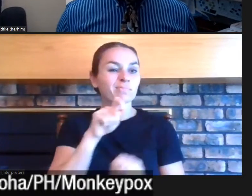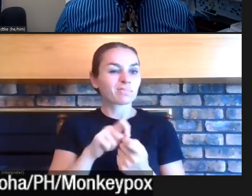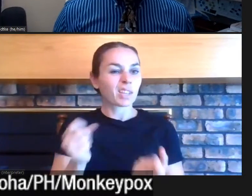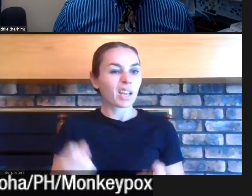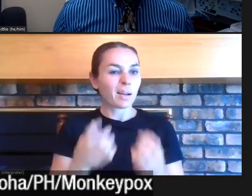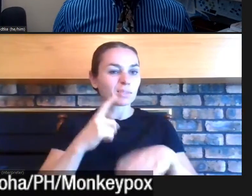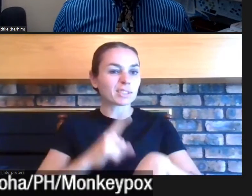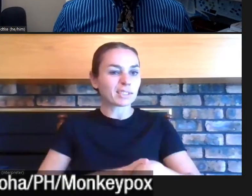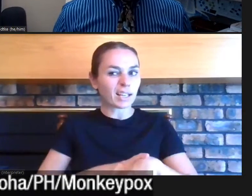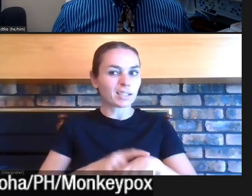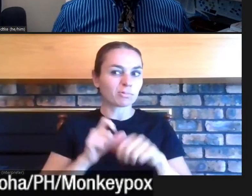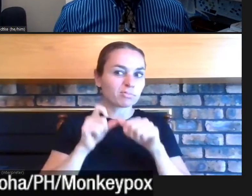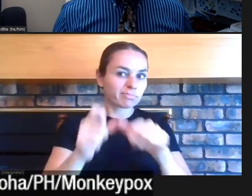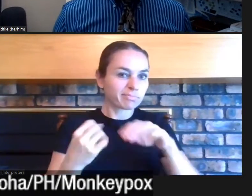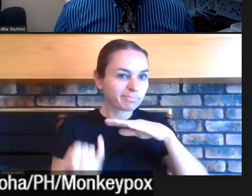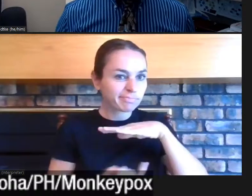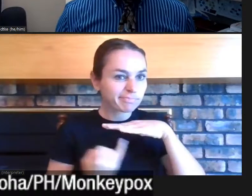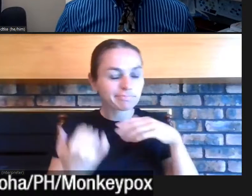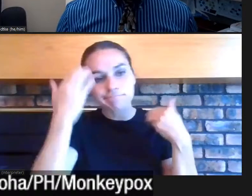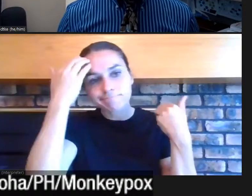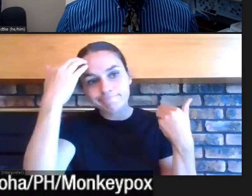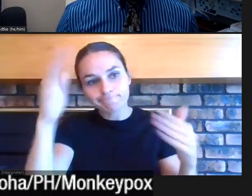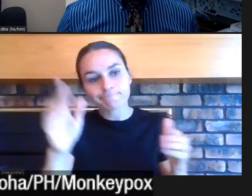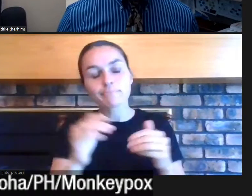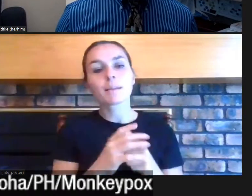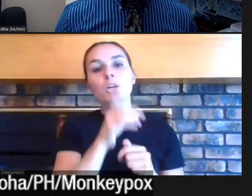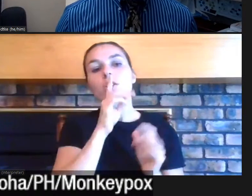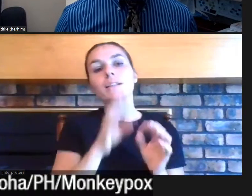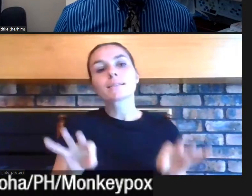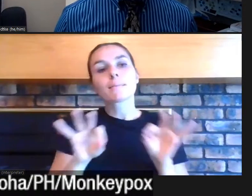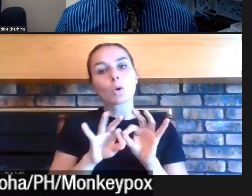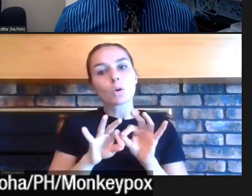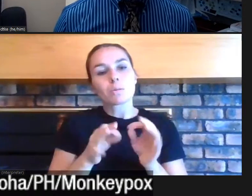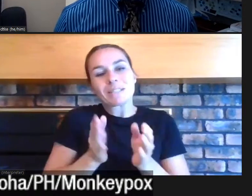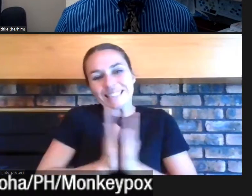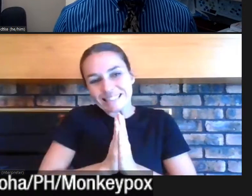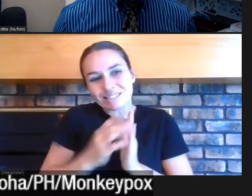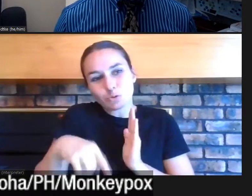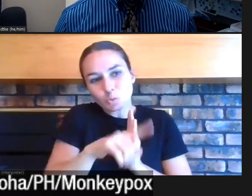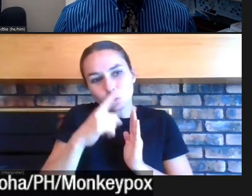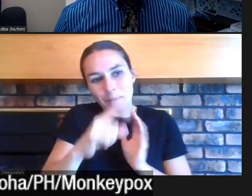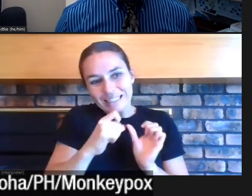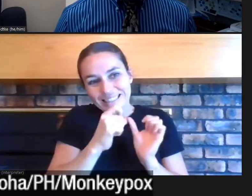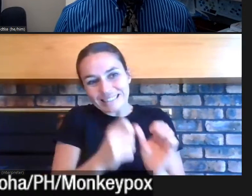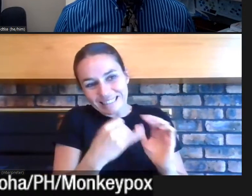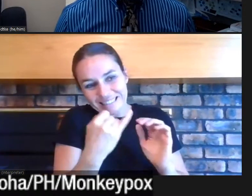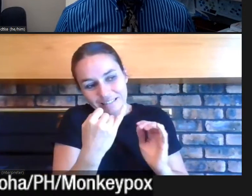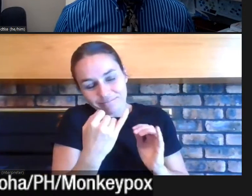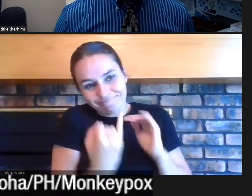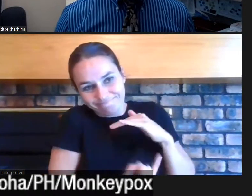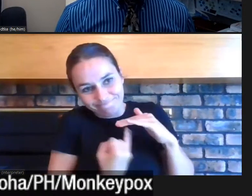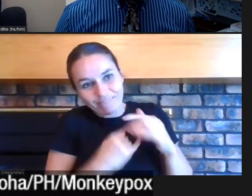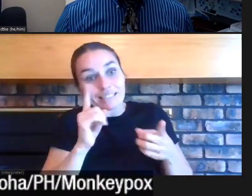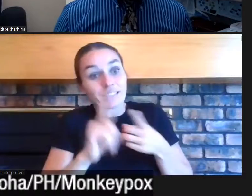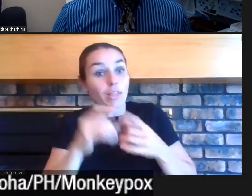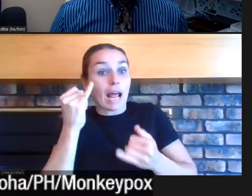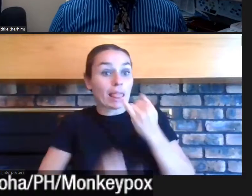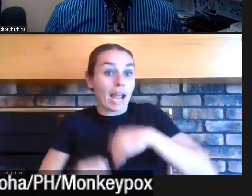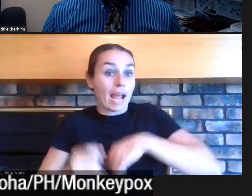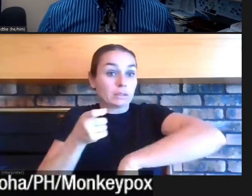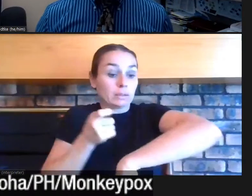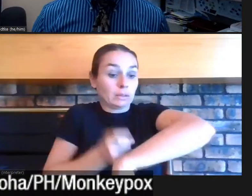for isolation with monkeypox, but we ask people to stay isolated until their last lesion has scabbed over and that scab has come